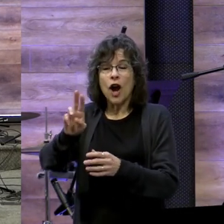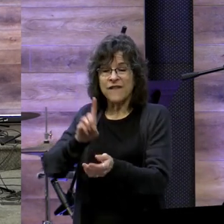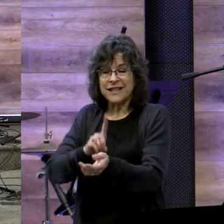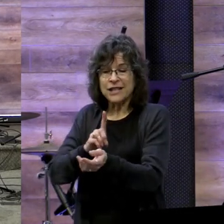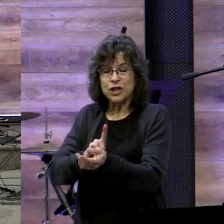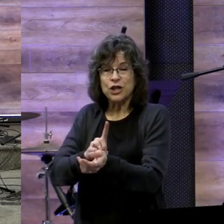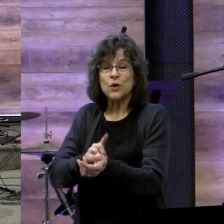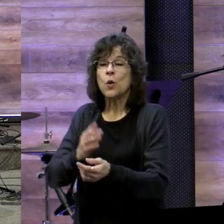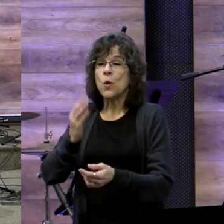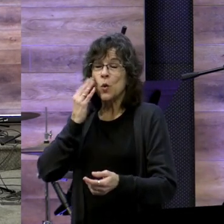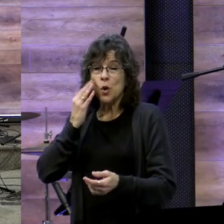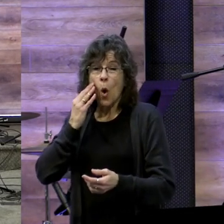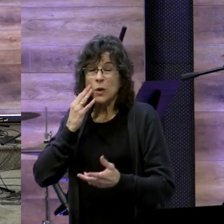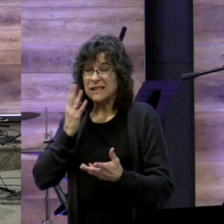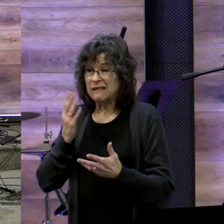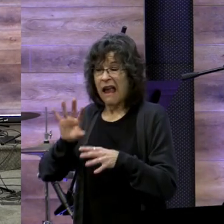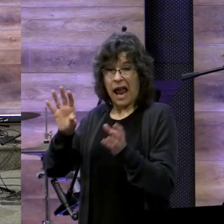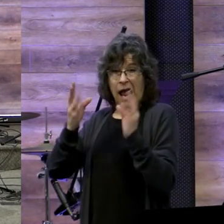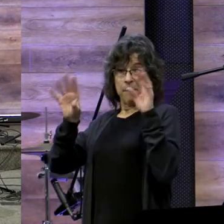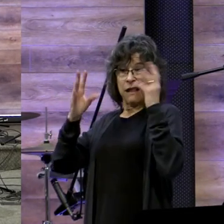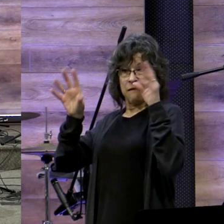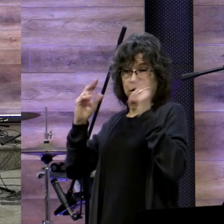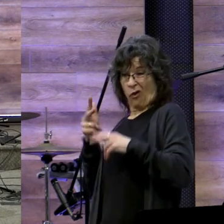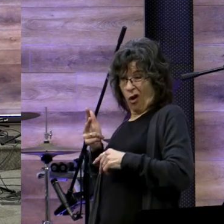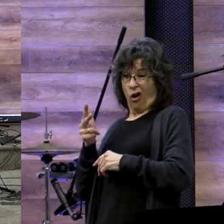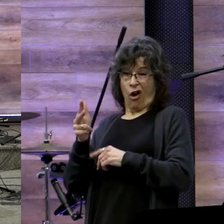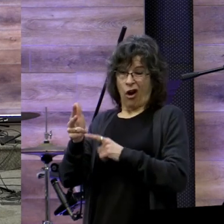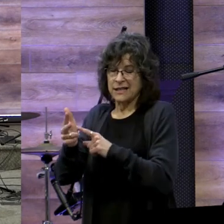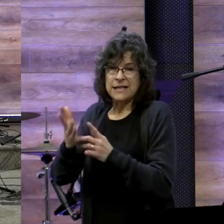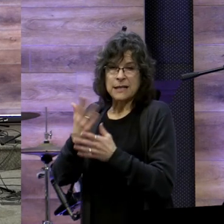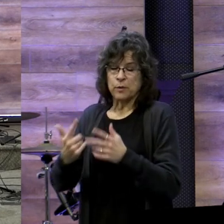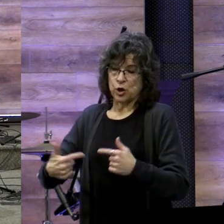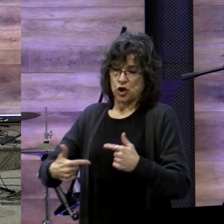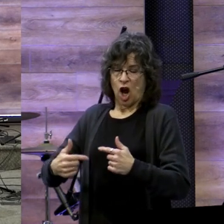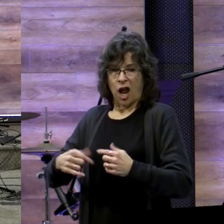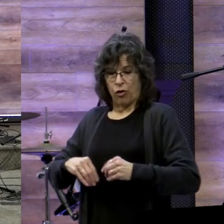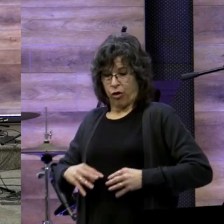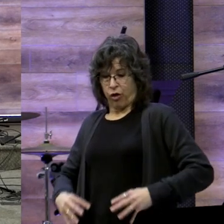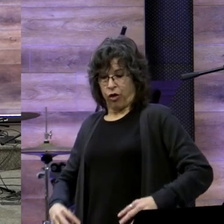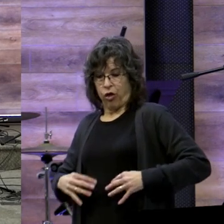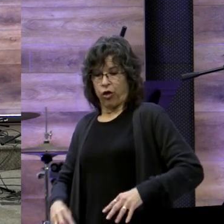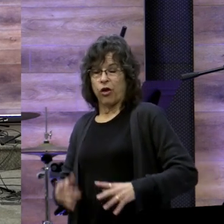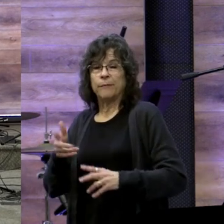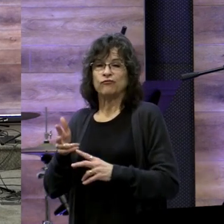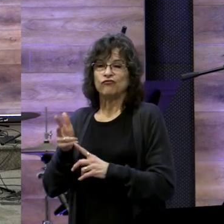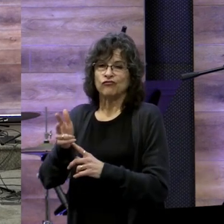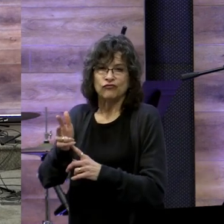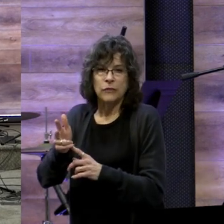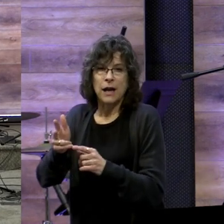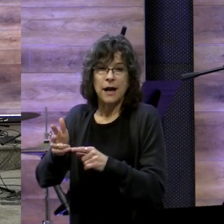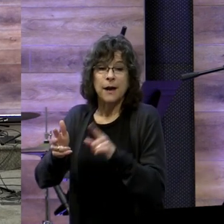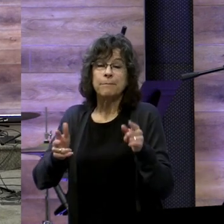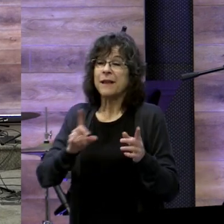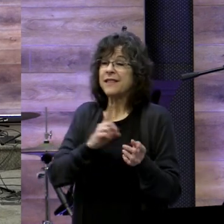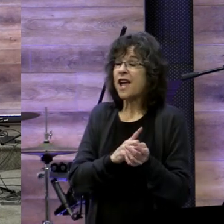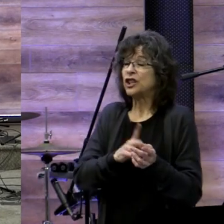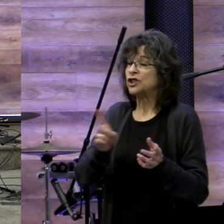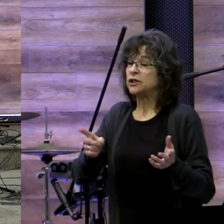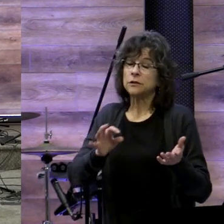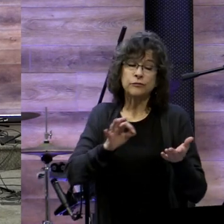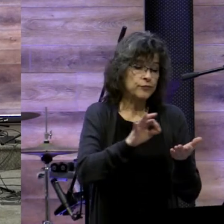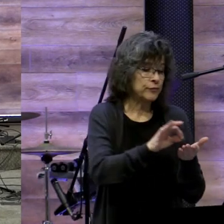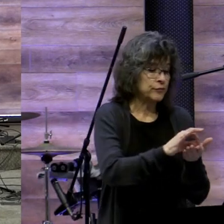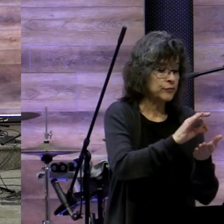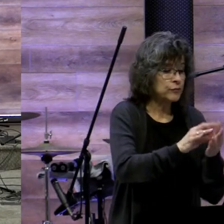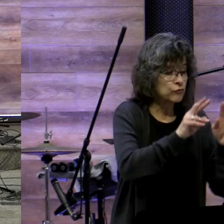coming in with someone bleeding out on multiple gunshot wounds, but then rather than going and meeting his needs, continuing with a